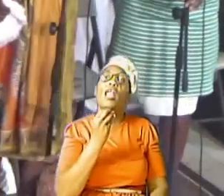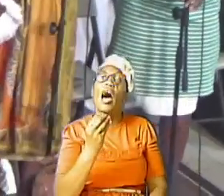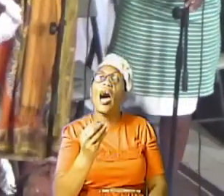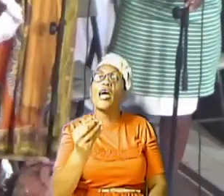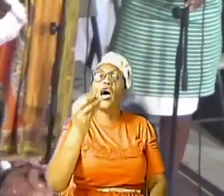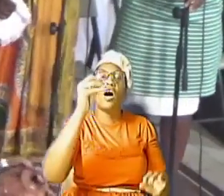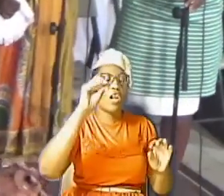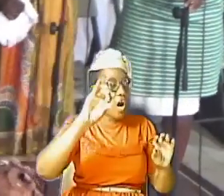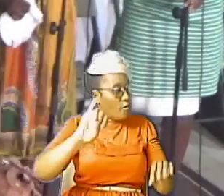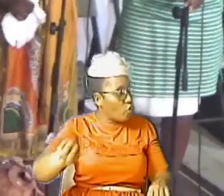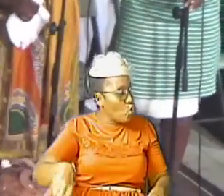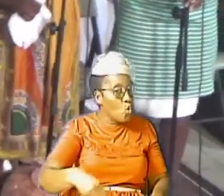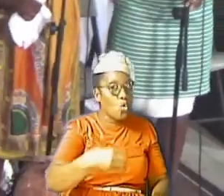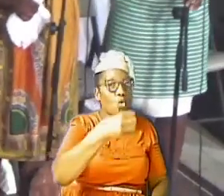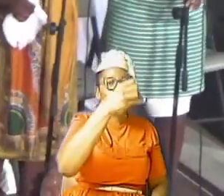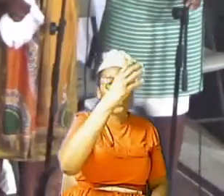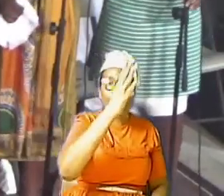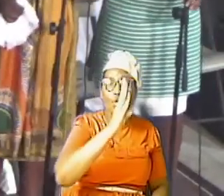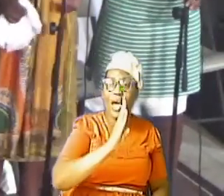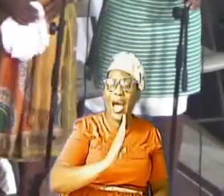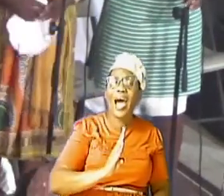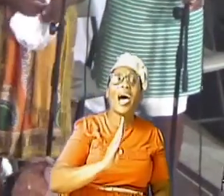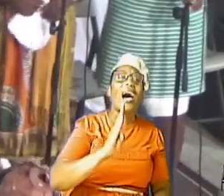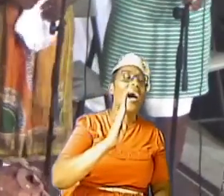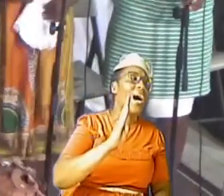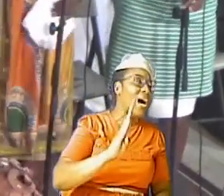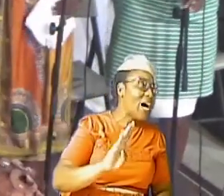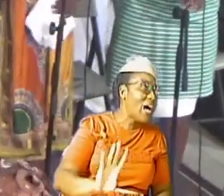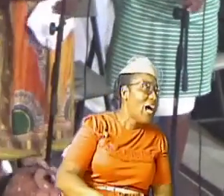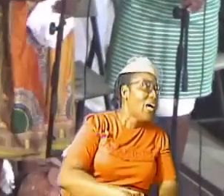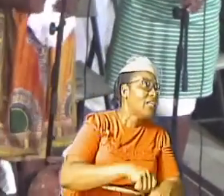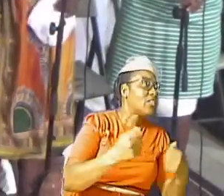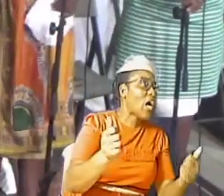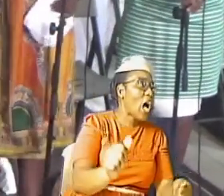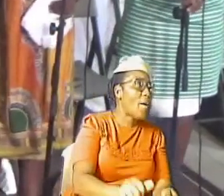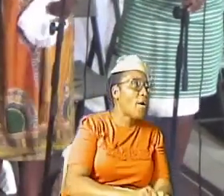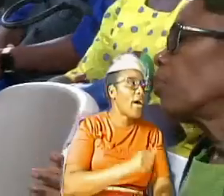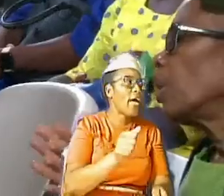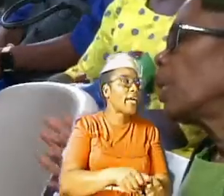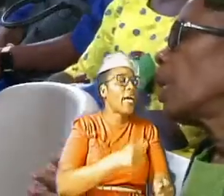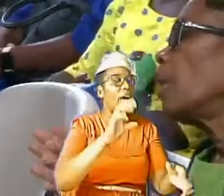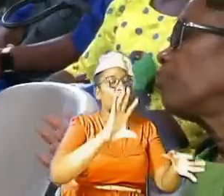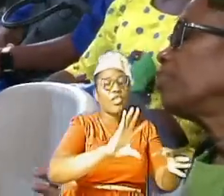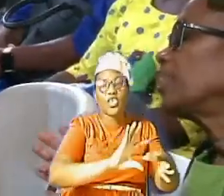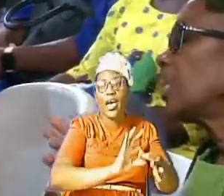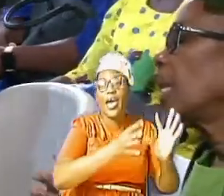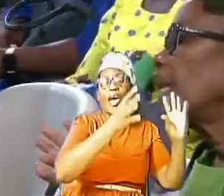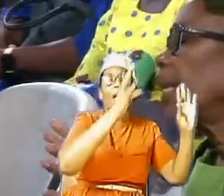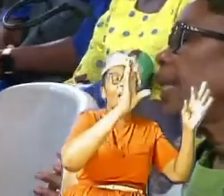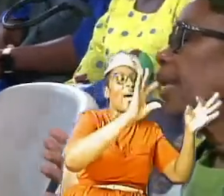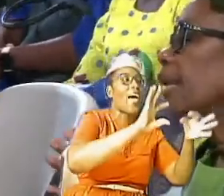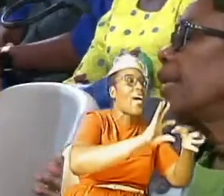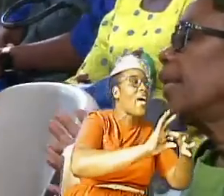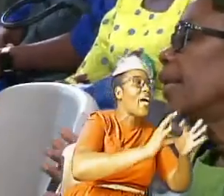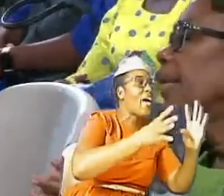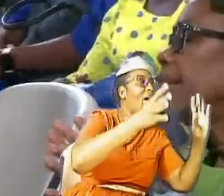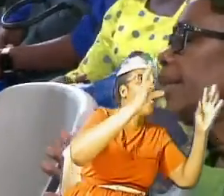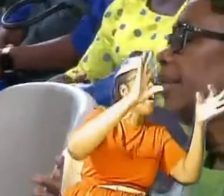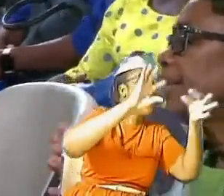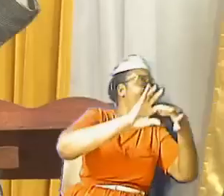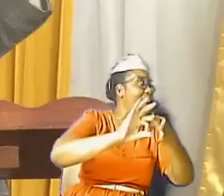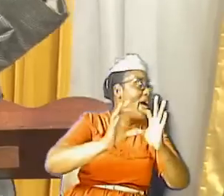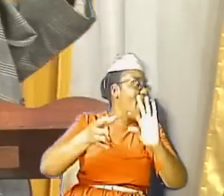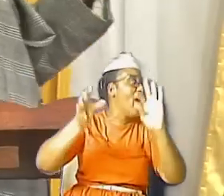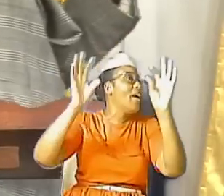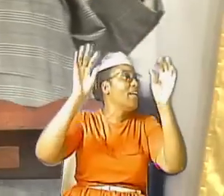chain. Oh, the Lion of Judah shall break every